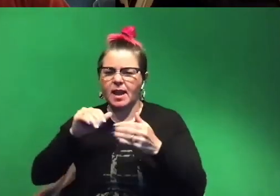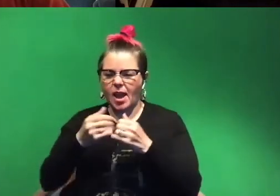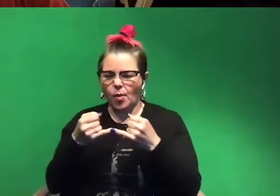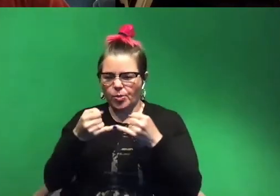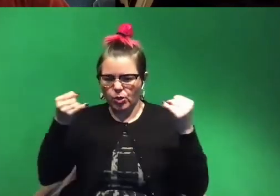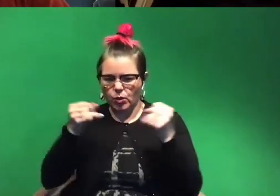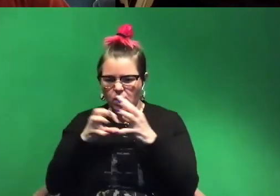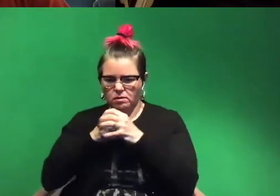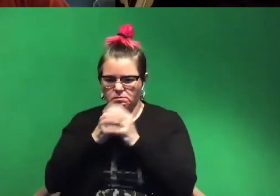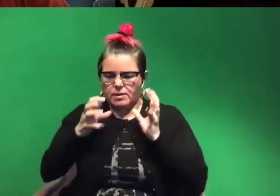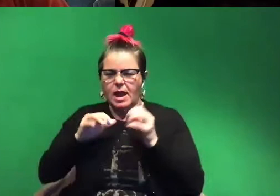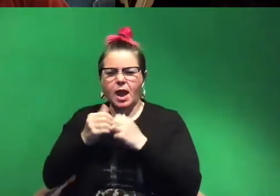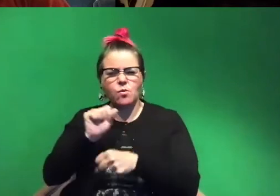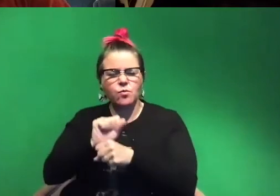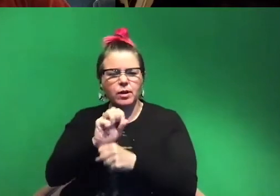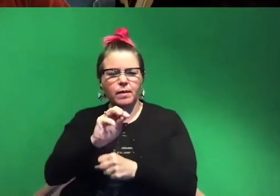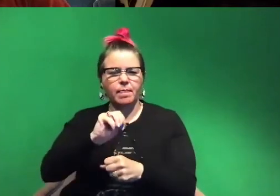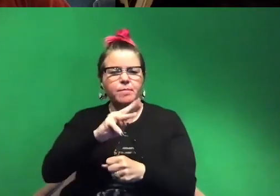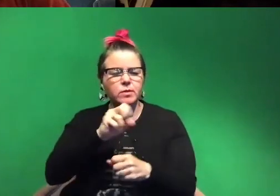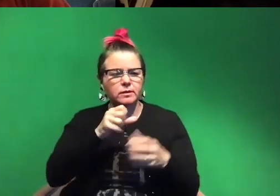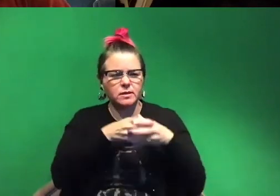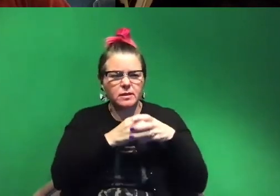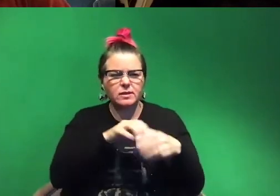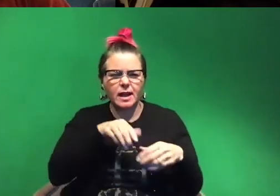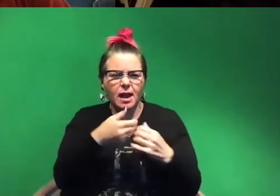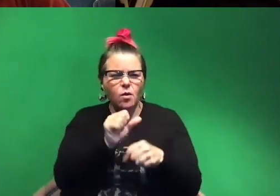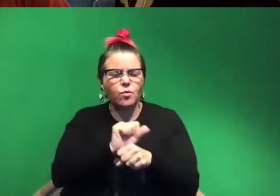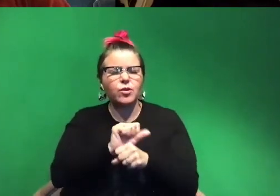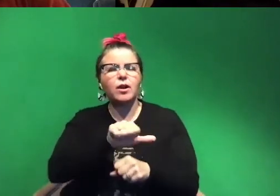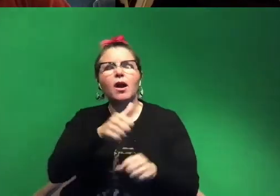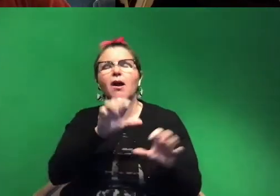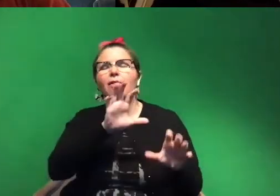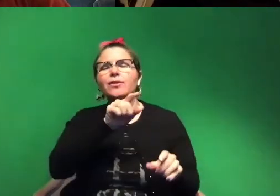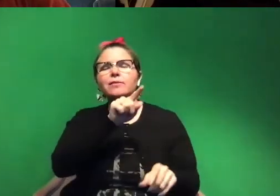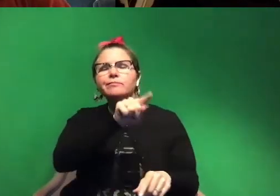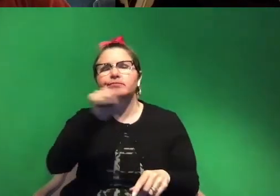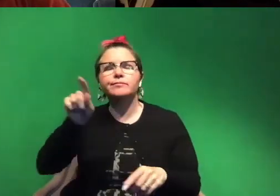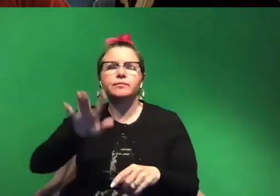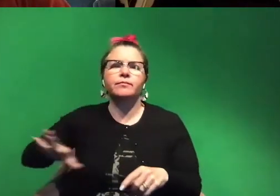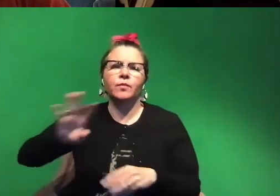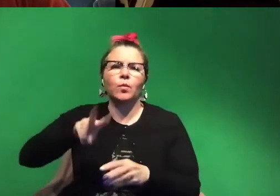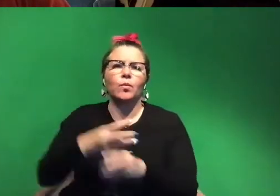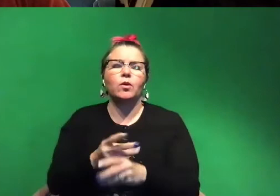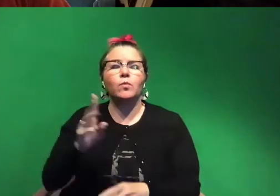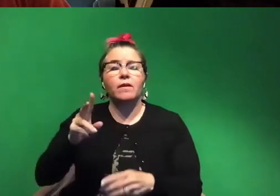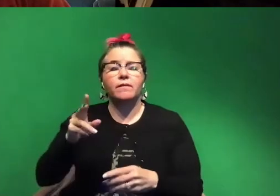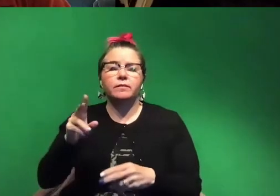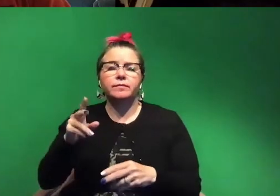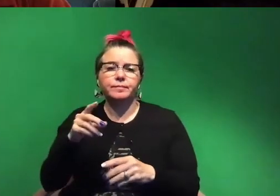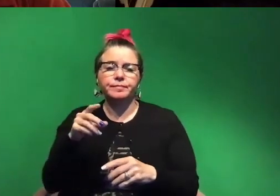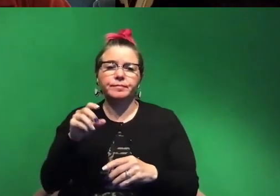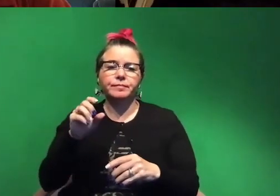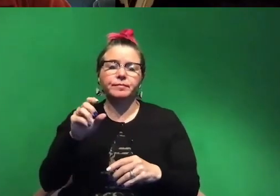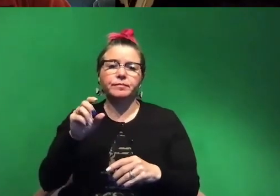work and how the mucus cells work. And there's some of the other groups around the globe as well. There's a group over in Switzerland, I believe,